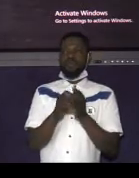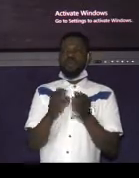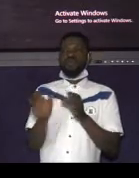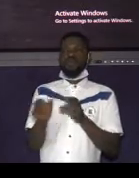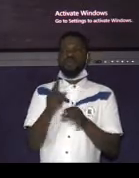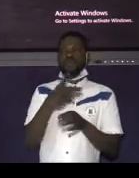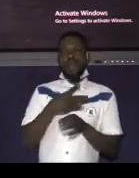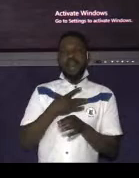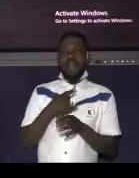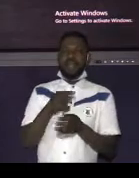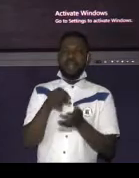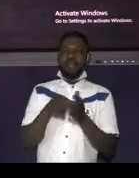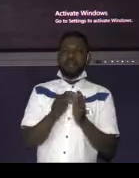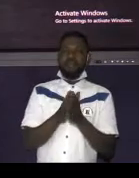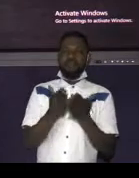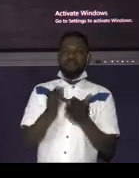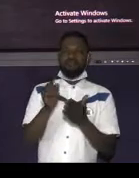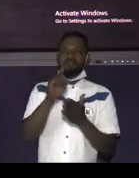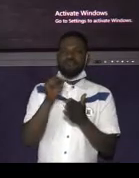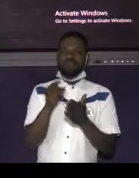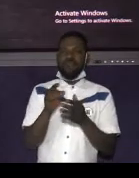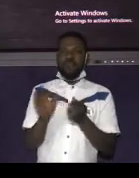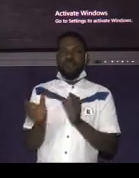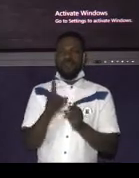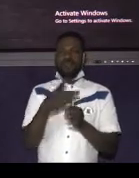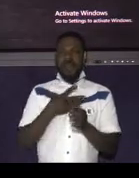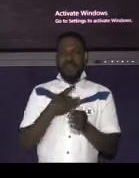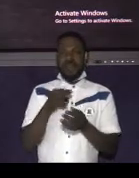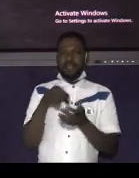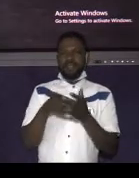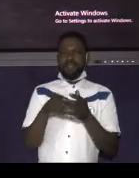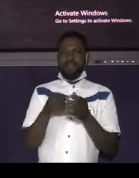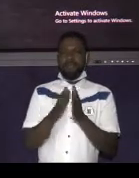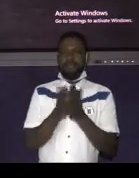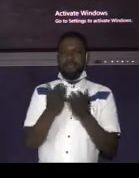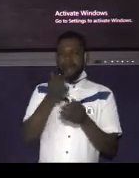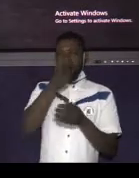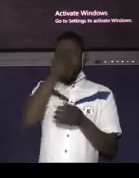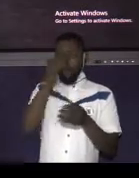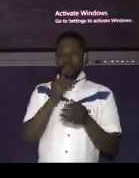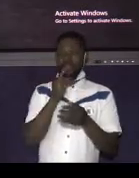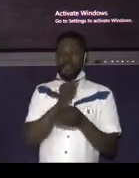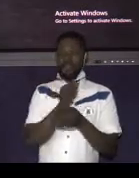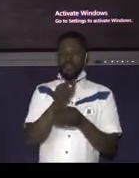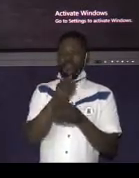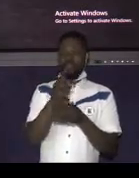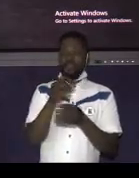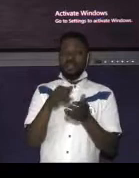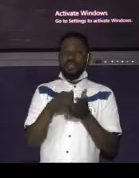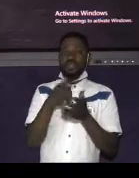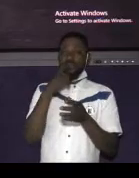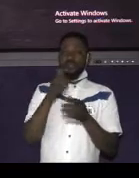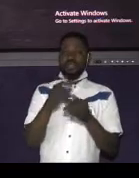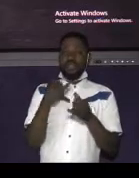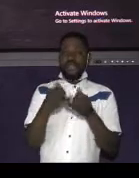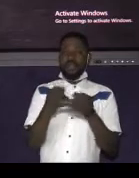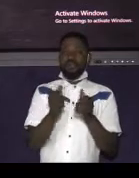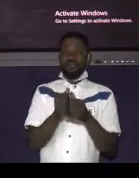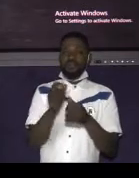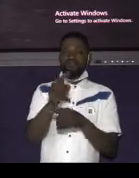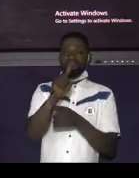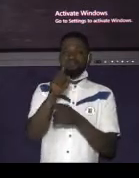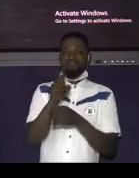do you like this book? Do you like this book? Because it's a question, definitely it must end with a question